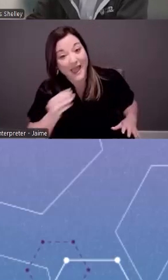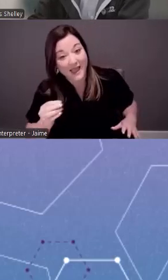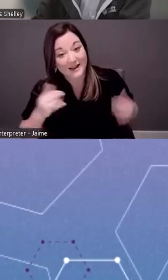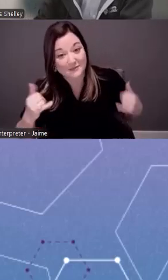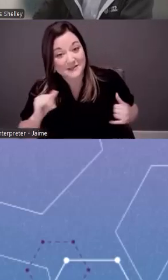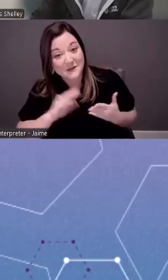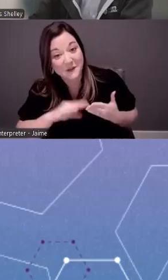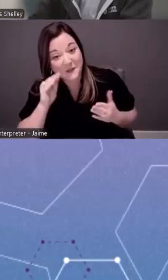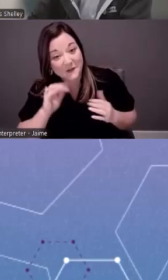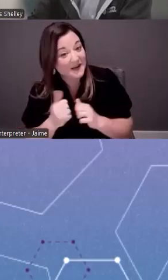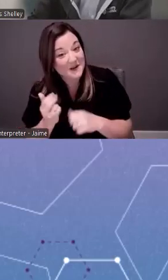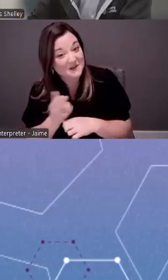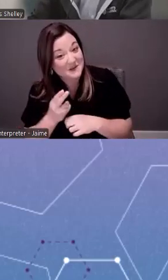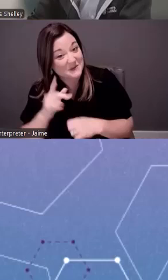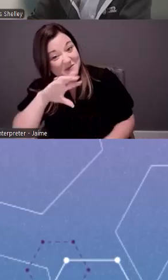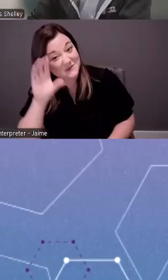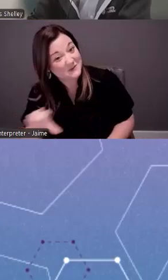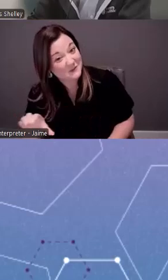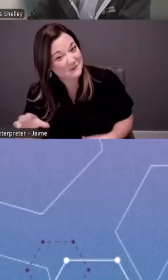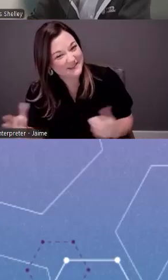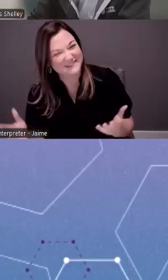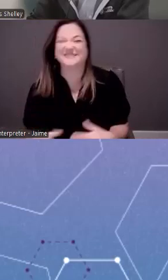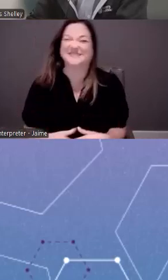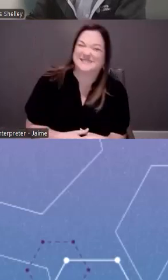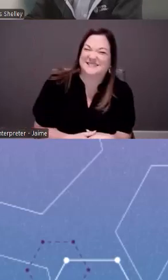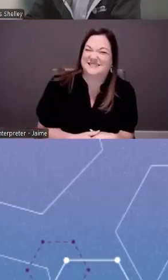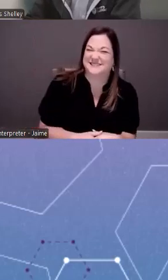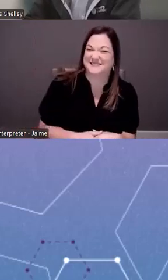good. I will want to